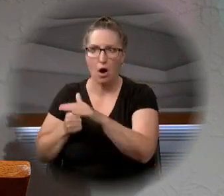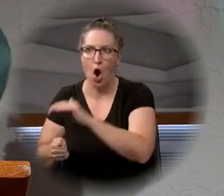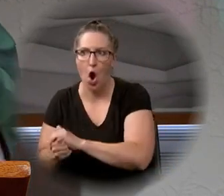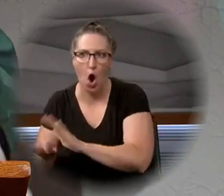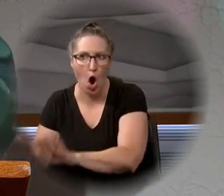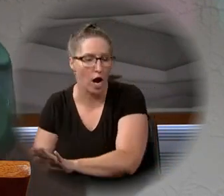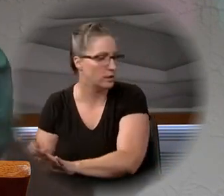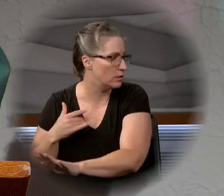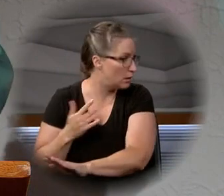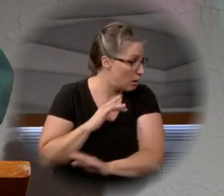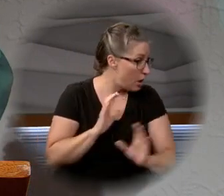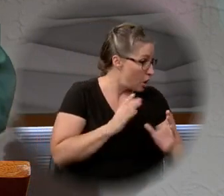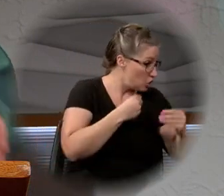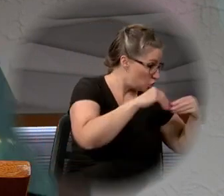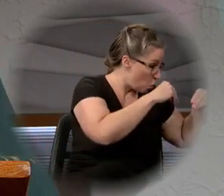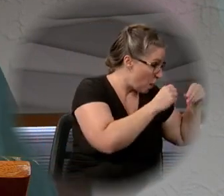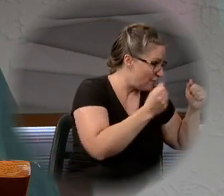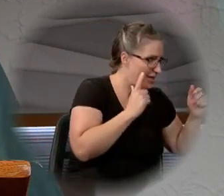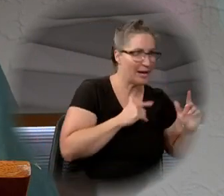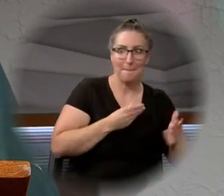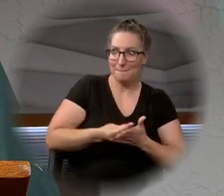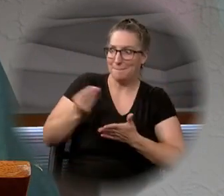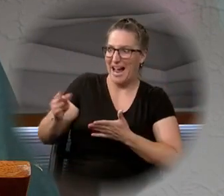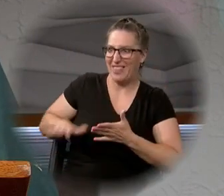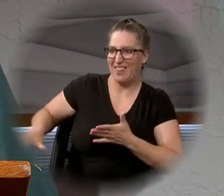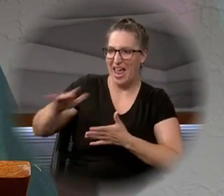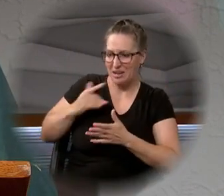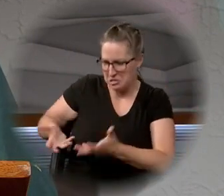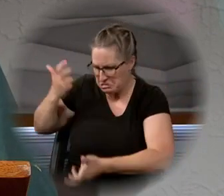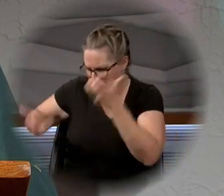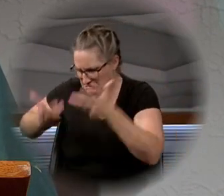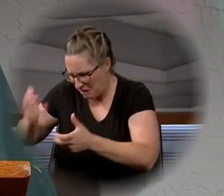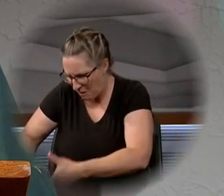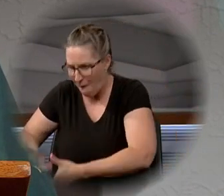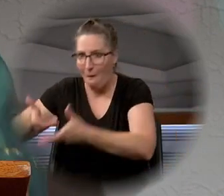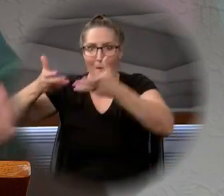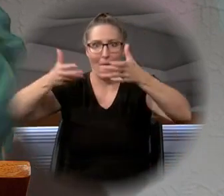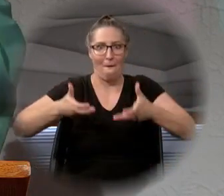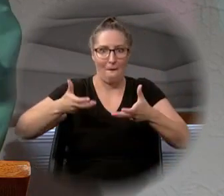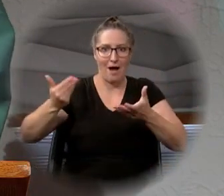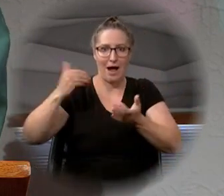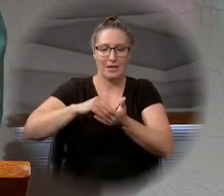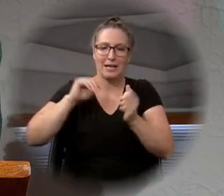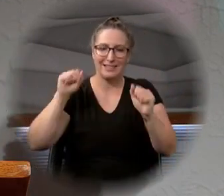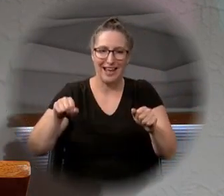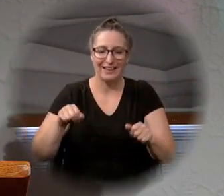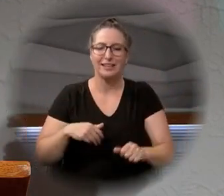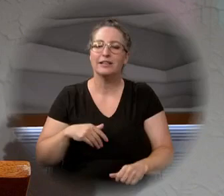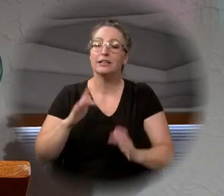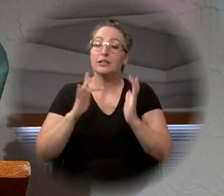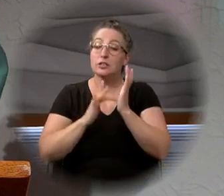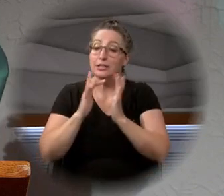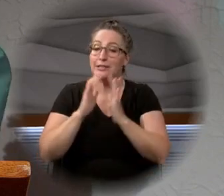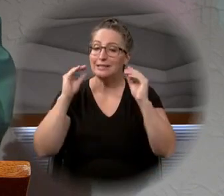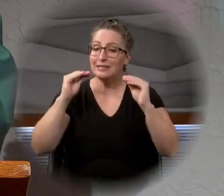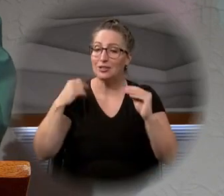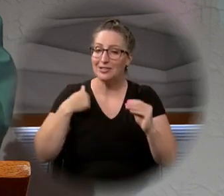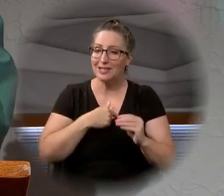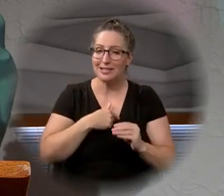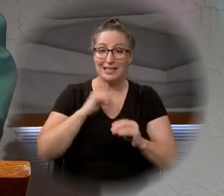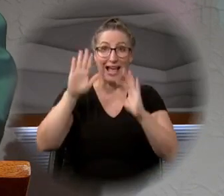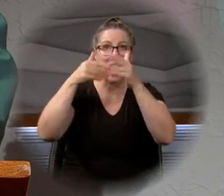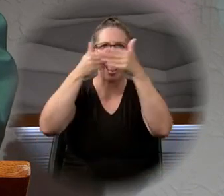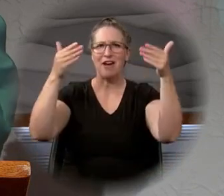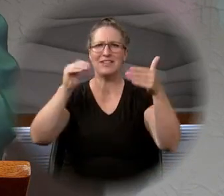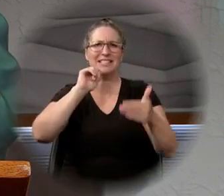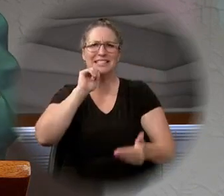sold everything so he could go and dig it up. And it's one of those realities that Jesus teaches. The kingdom of heaven is not